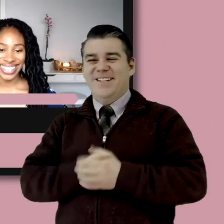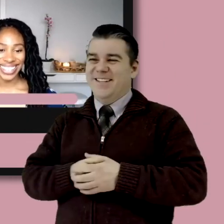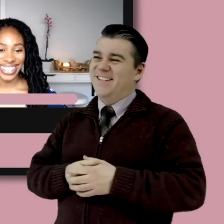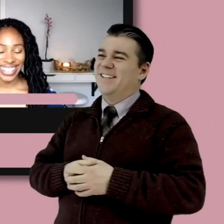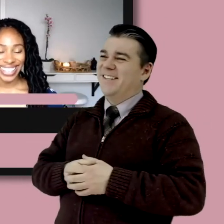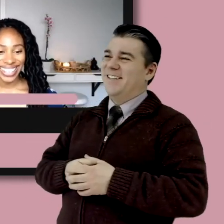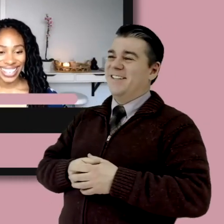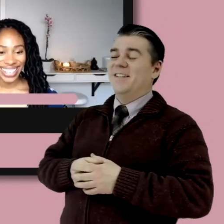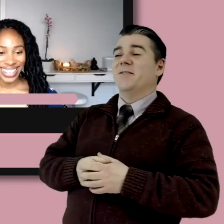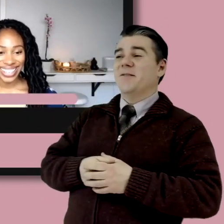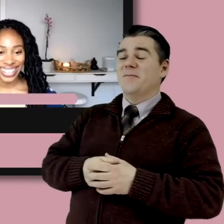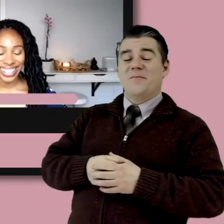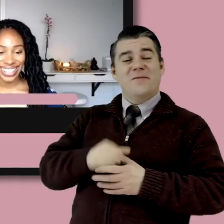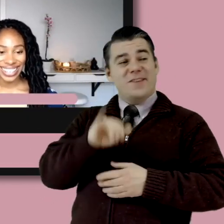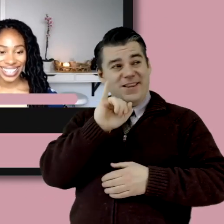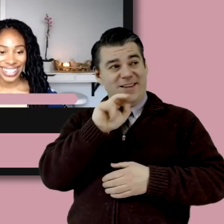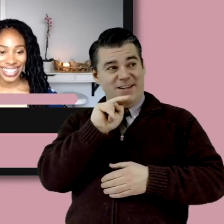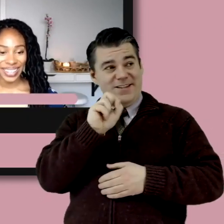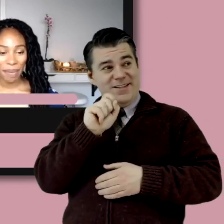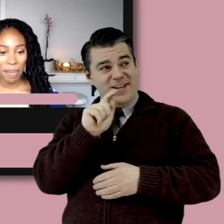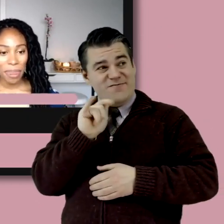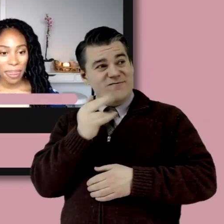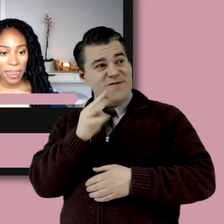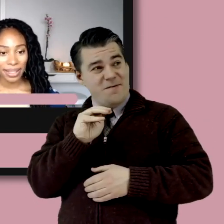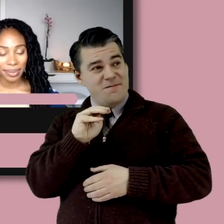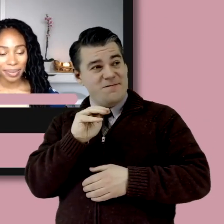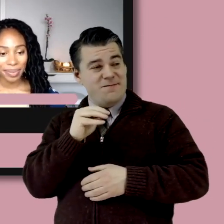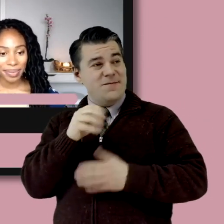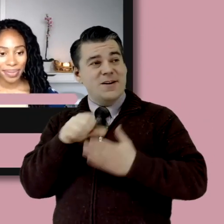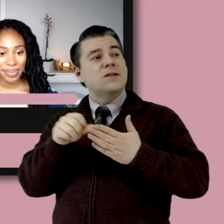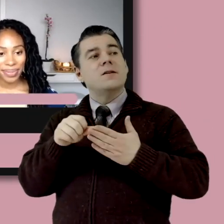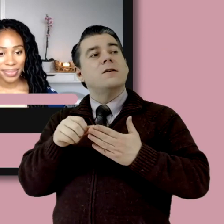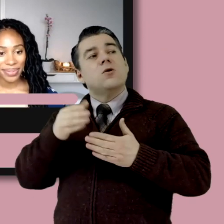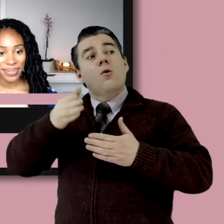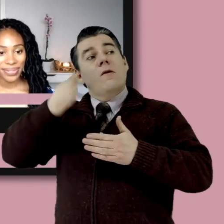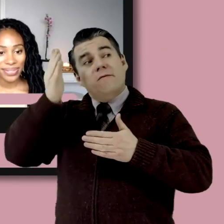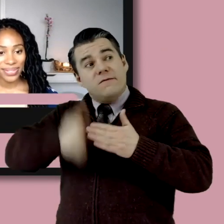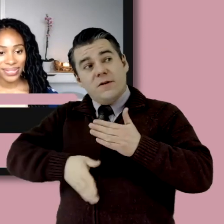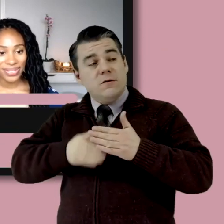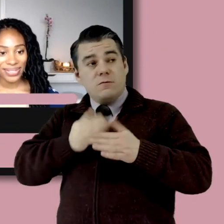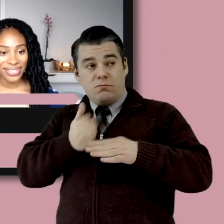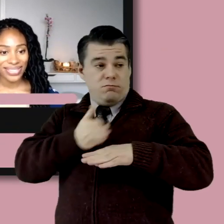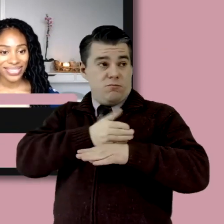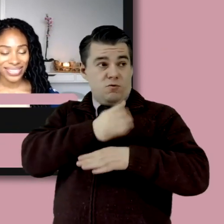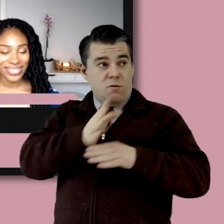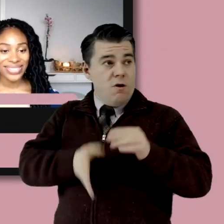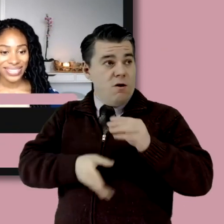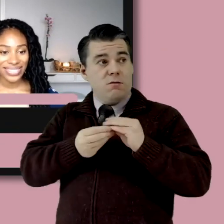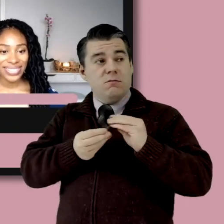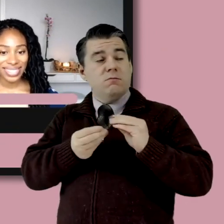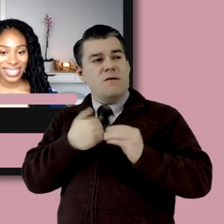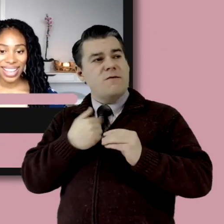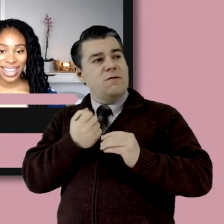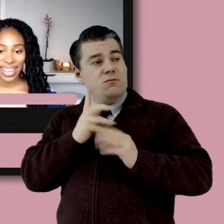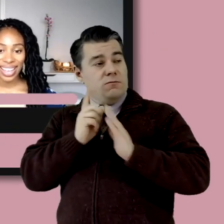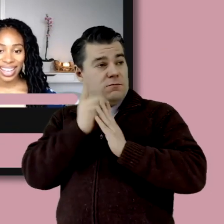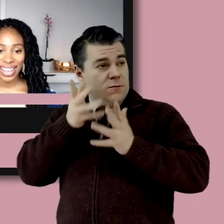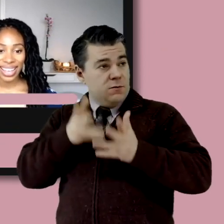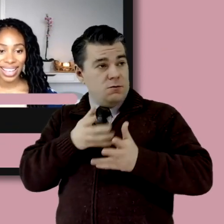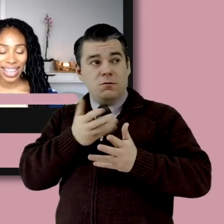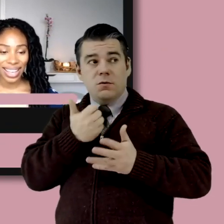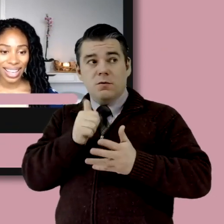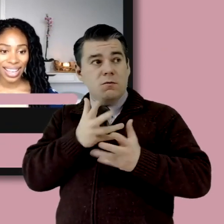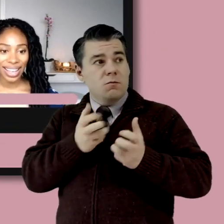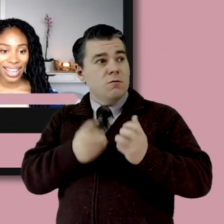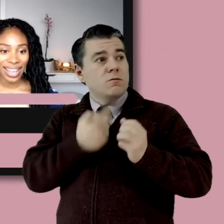there anything that you'd like to say, Nicole, before we wrap up? I see we have about a few more minutes left. Is there something that you'd like to say